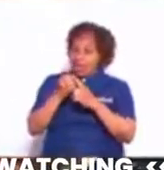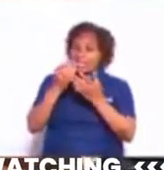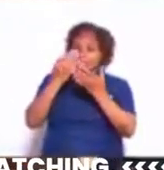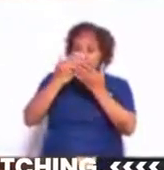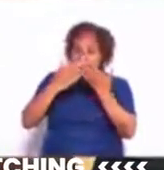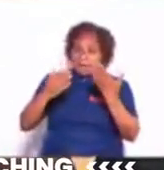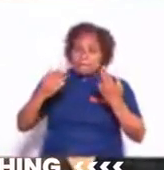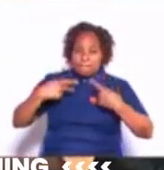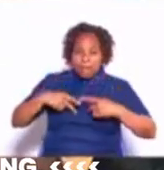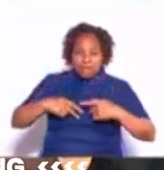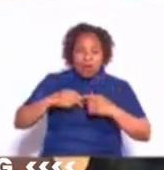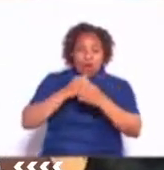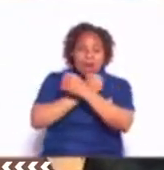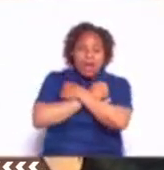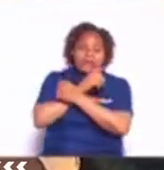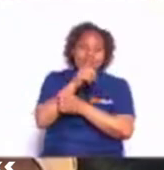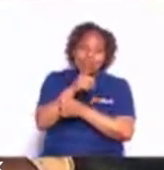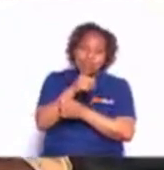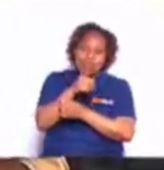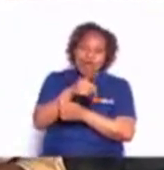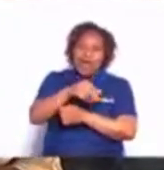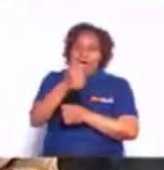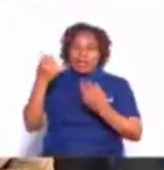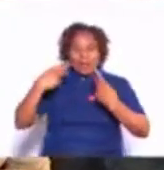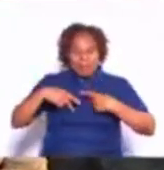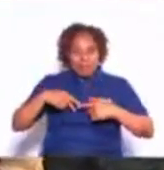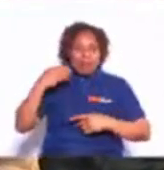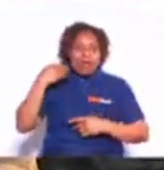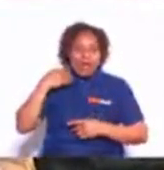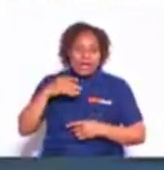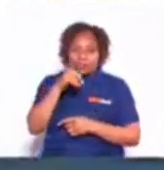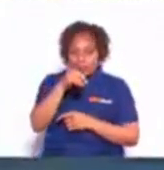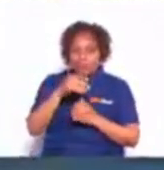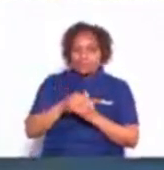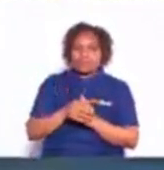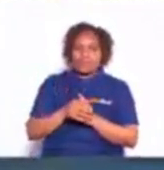who loves you, there are some people who hate you.